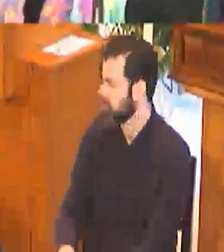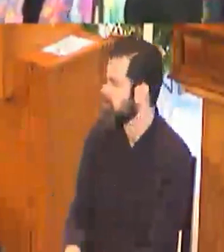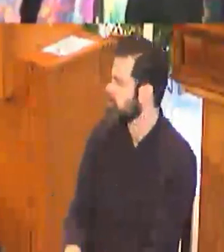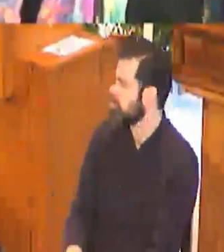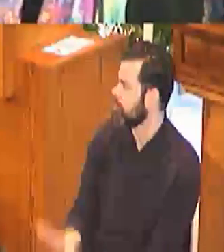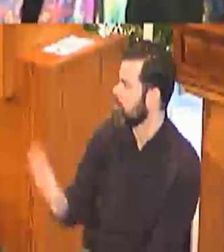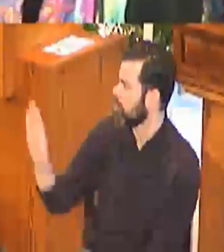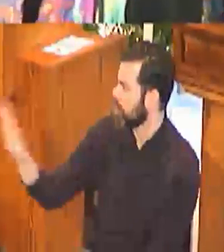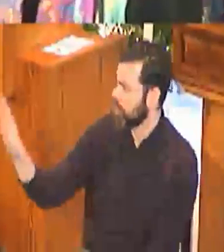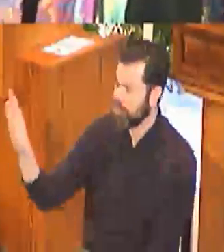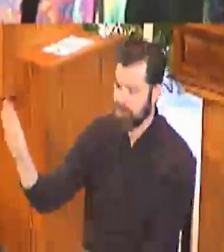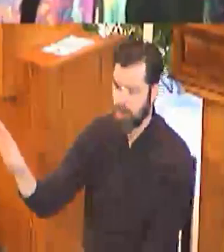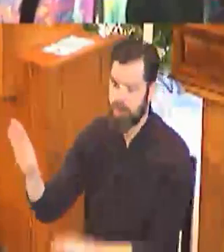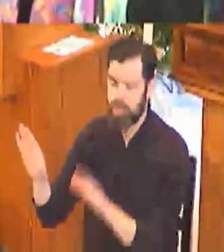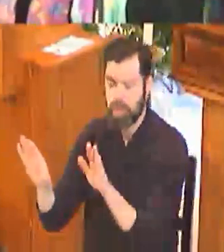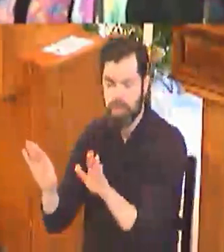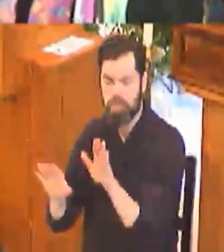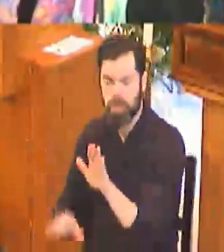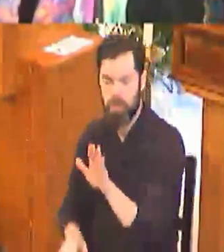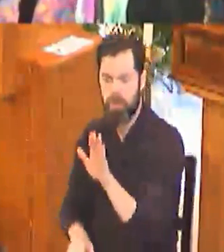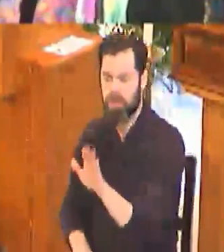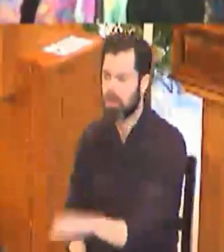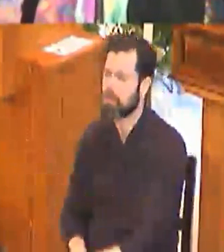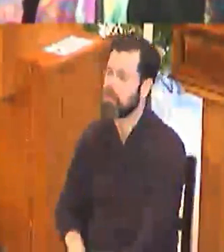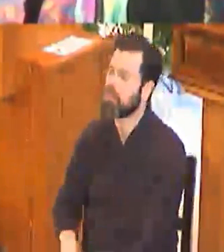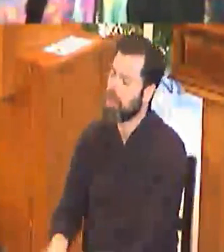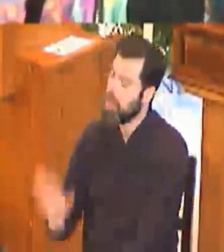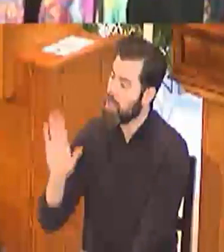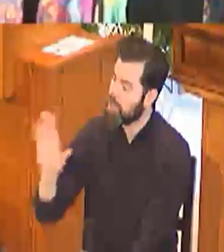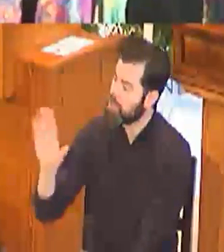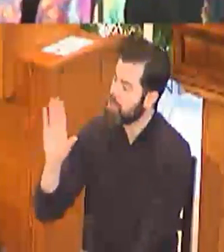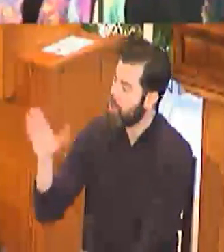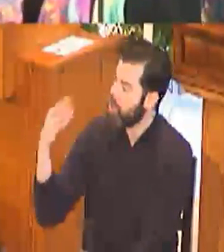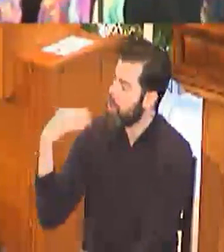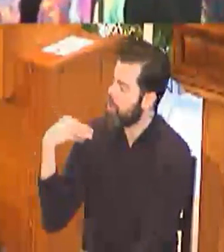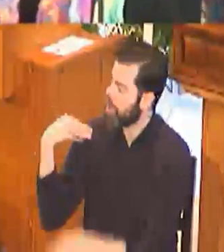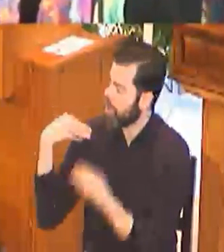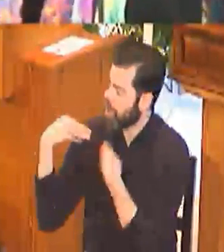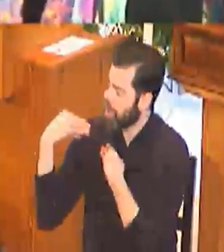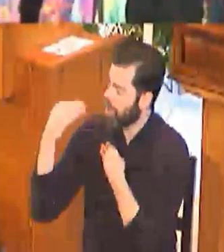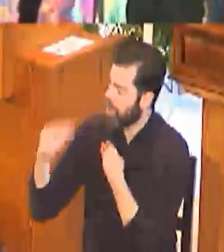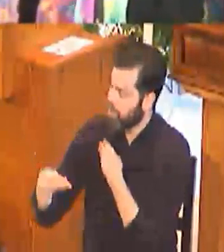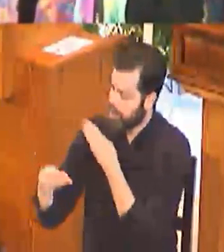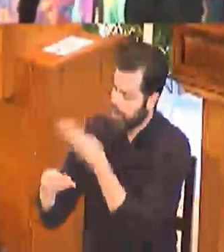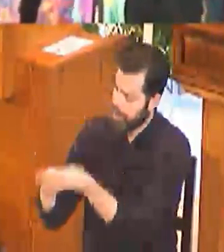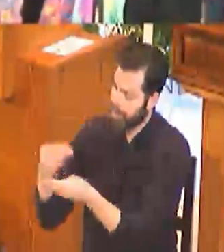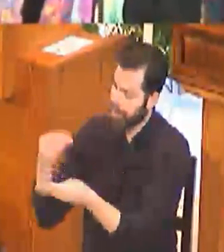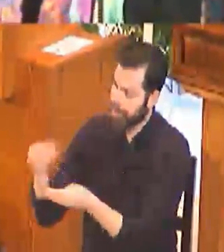inheritance. It's yours. It's yours. It's your